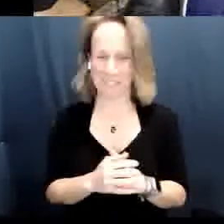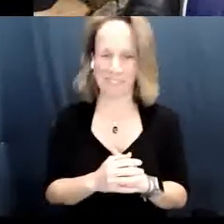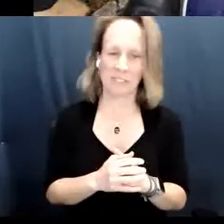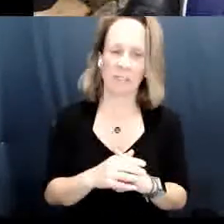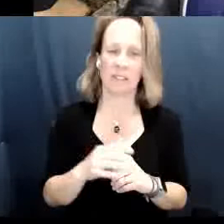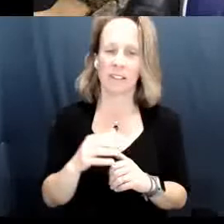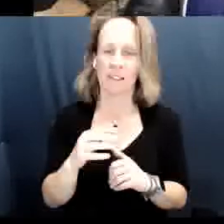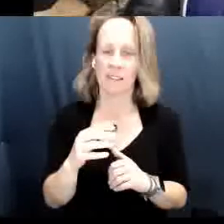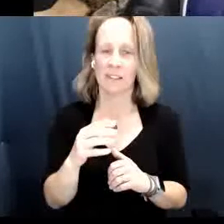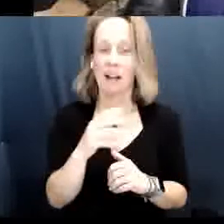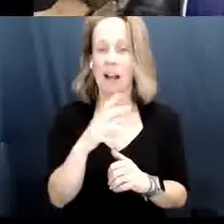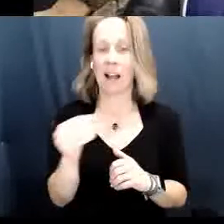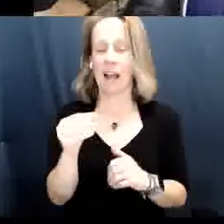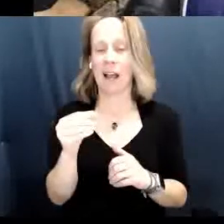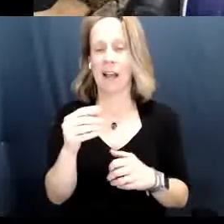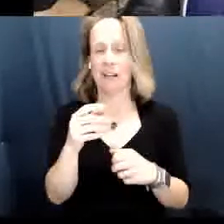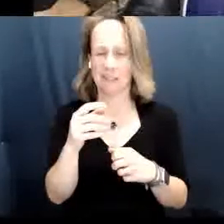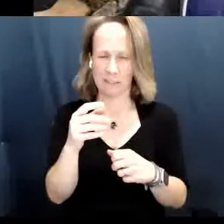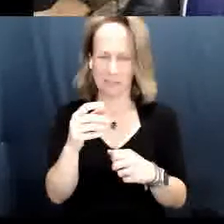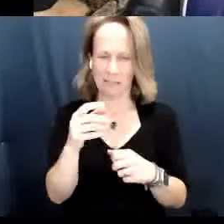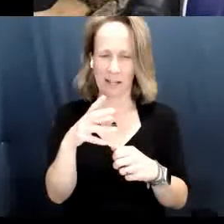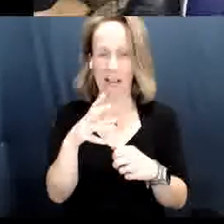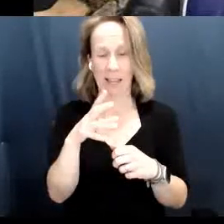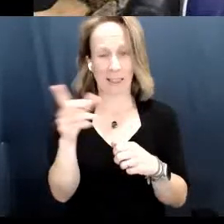agency and make decisions that's best for them.